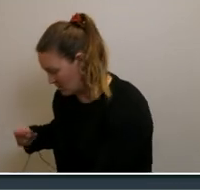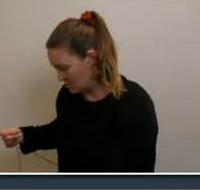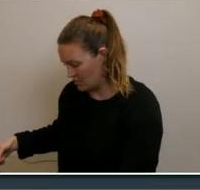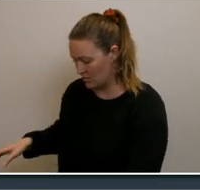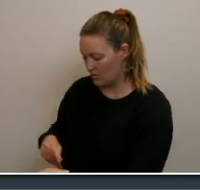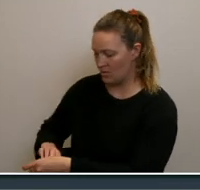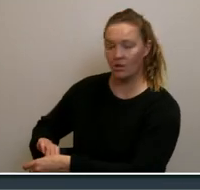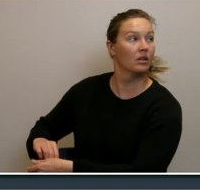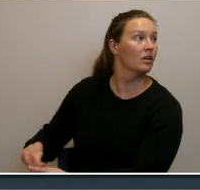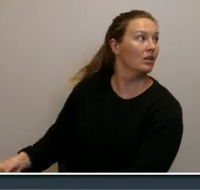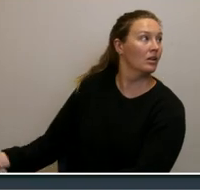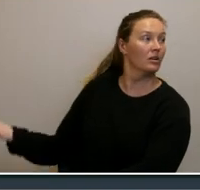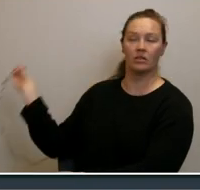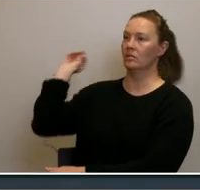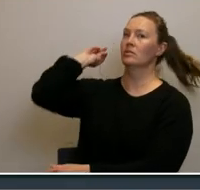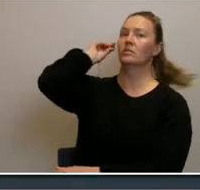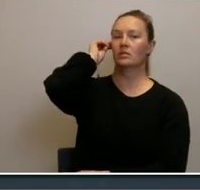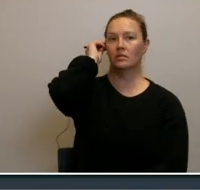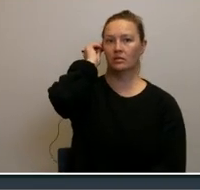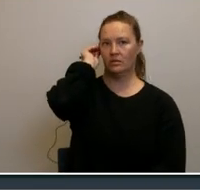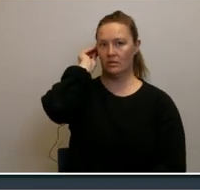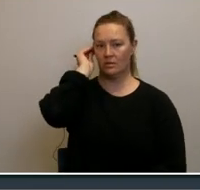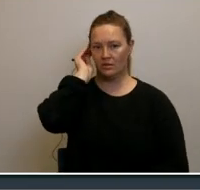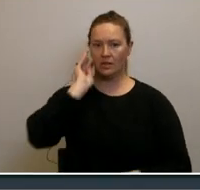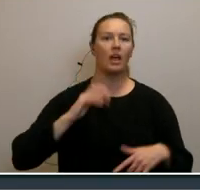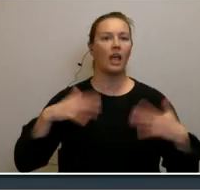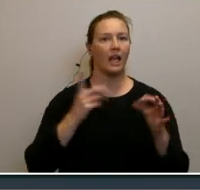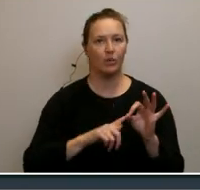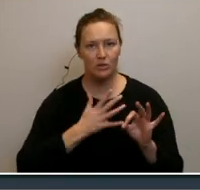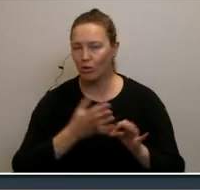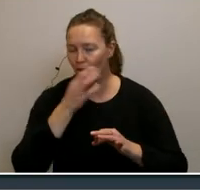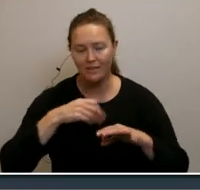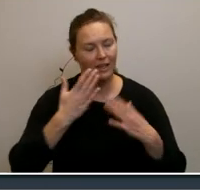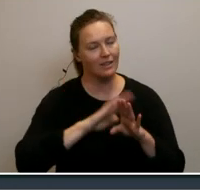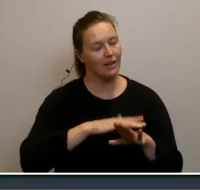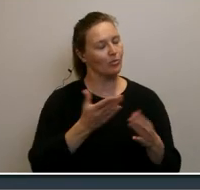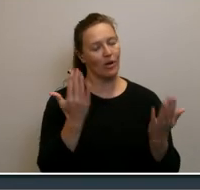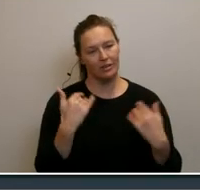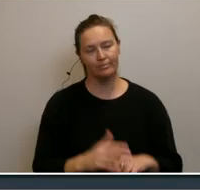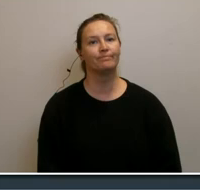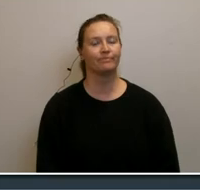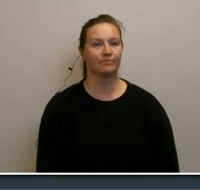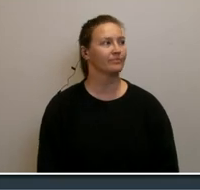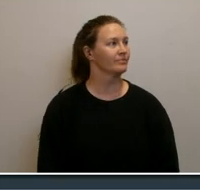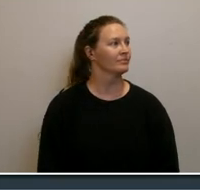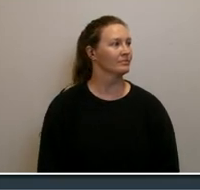I'm open to any questions from any councillor at any time. Any if time. There's anything in my submission they don't understand.